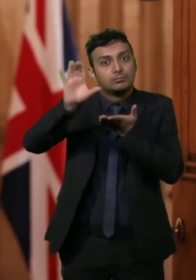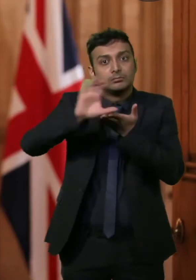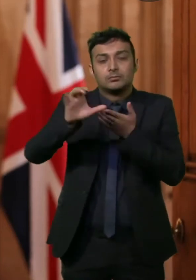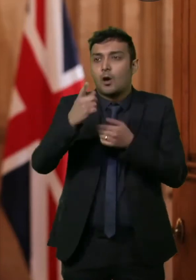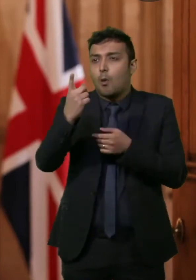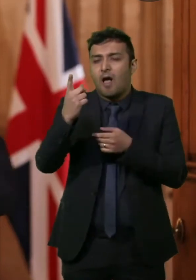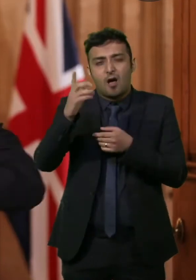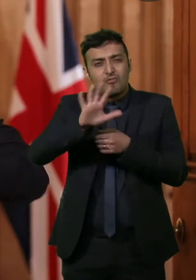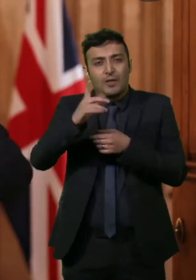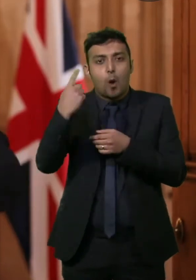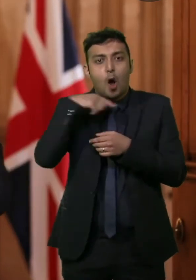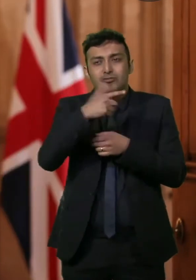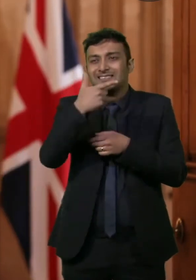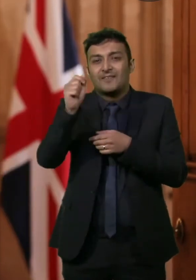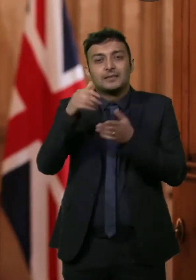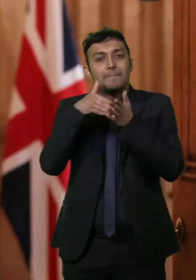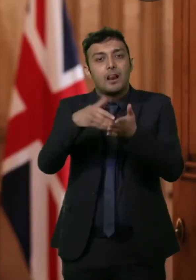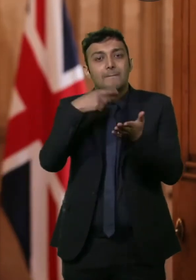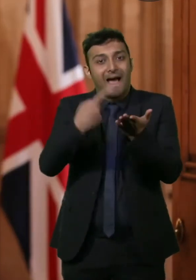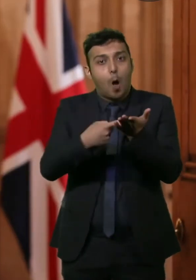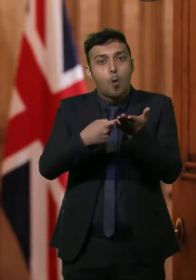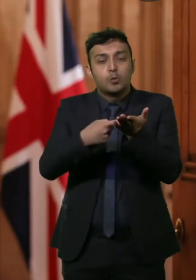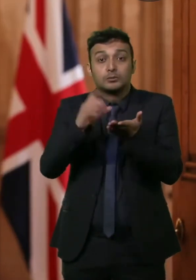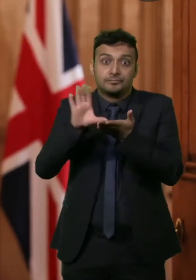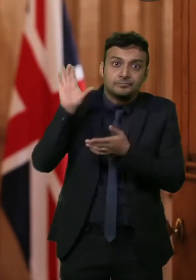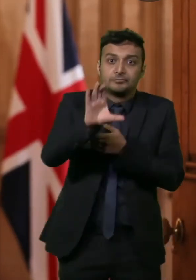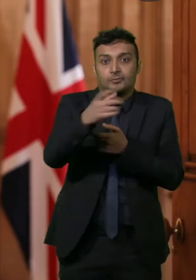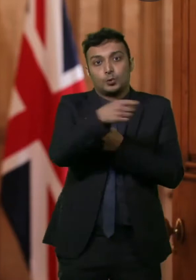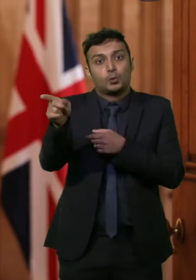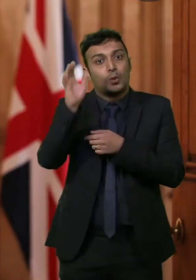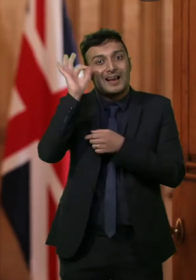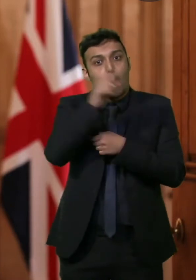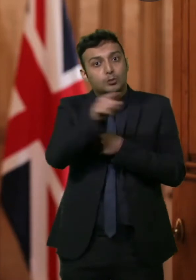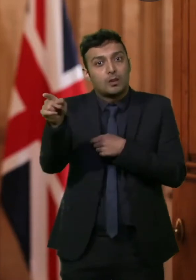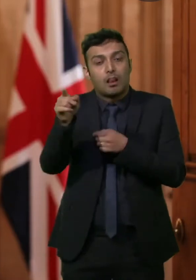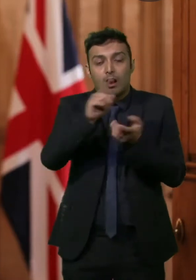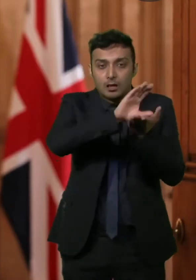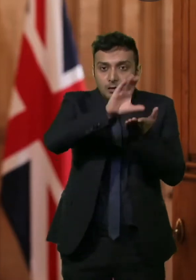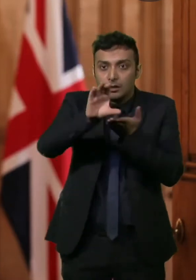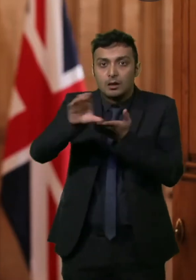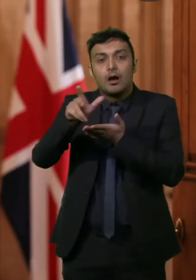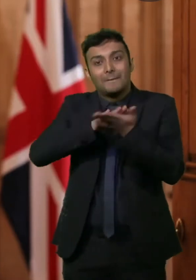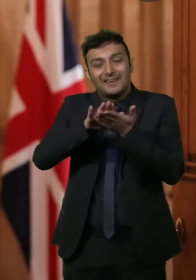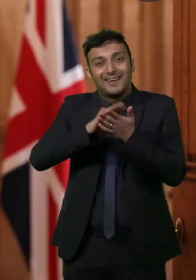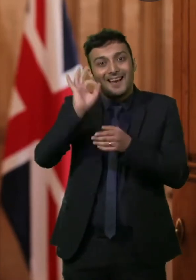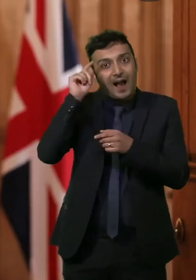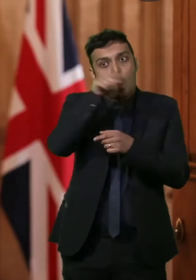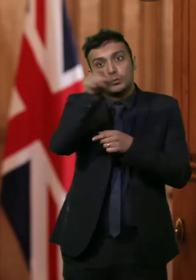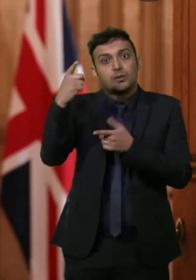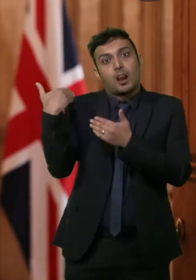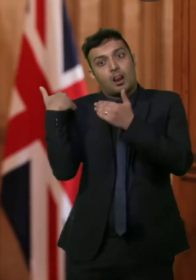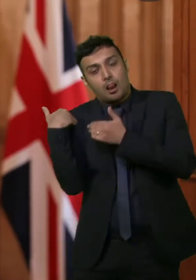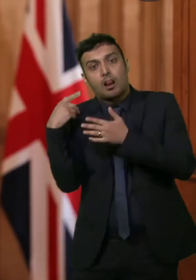support them, to help them give people who really need it to self-isolate,